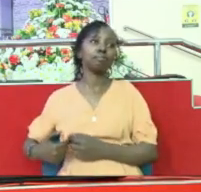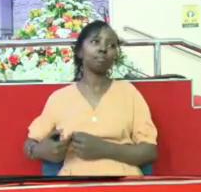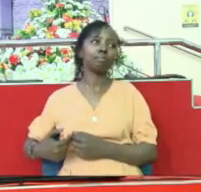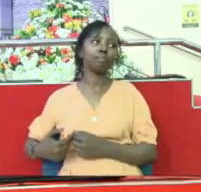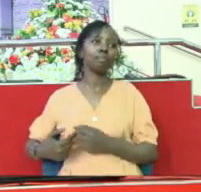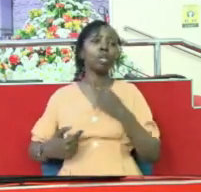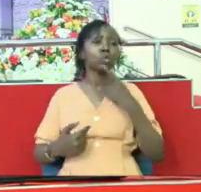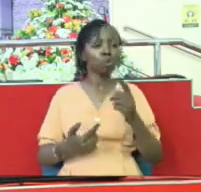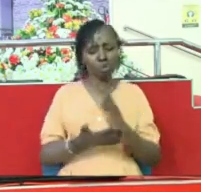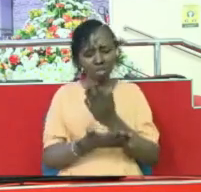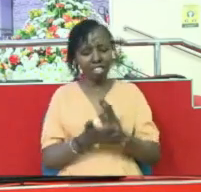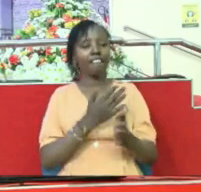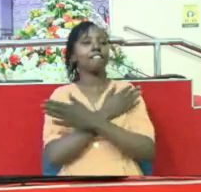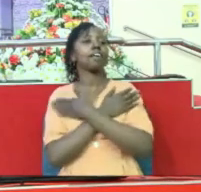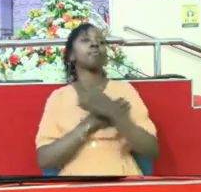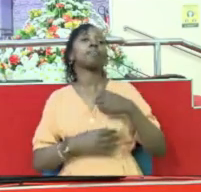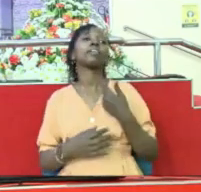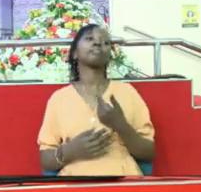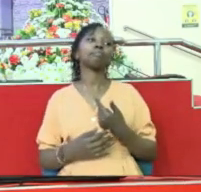So we shared. Tukaongea.